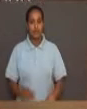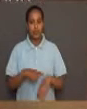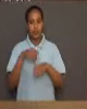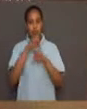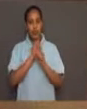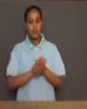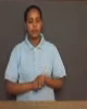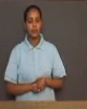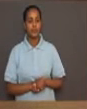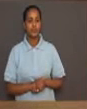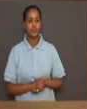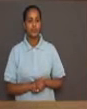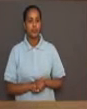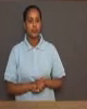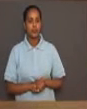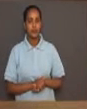Time's up!